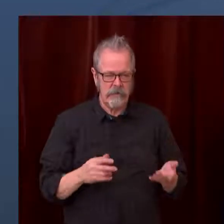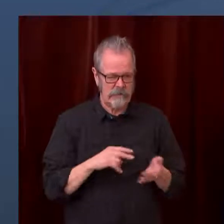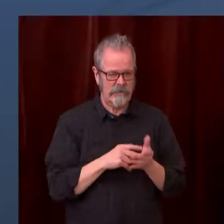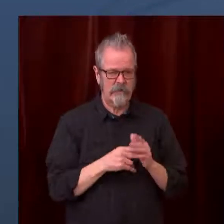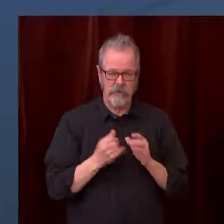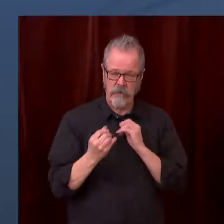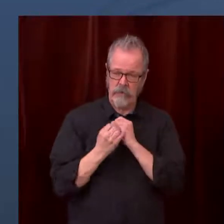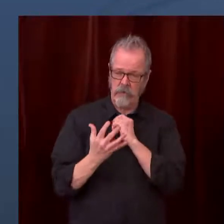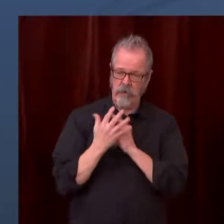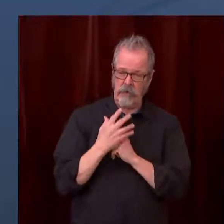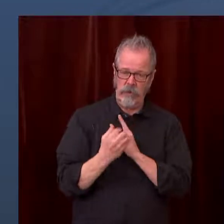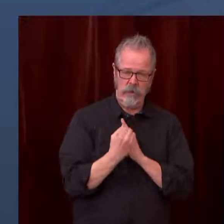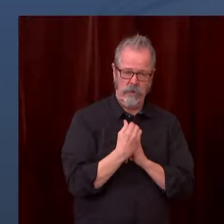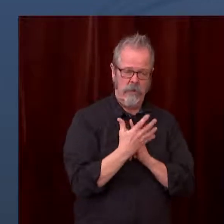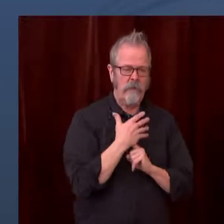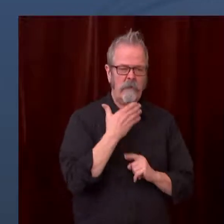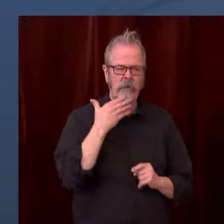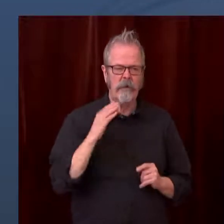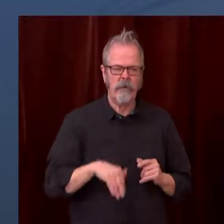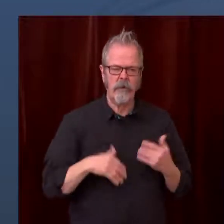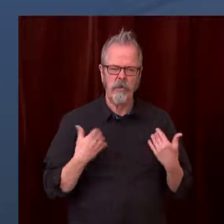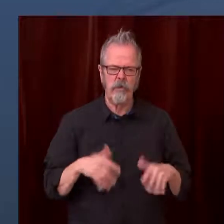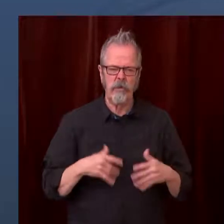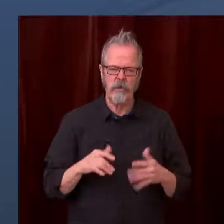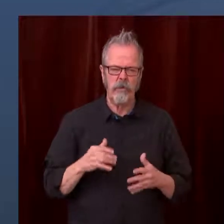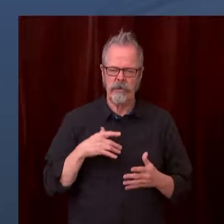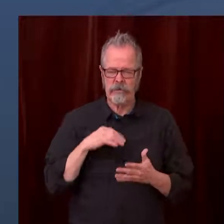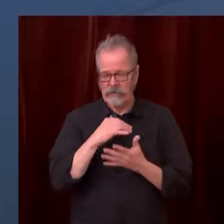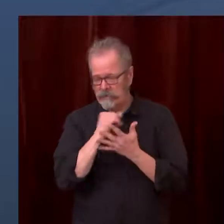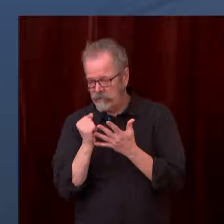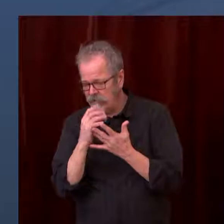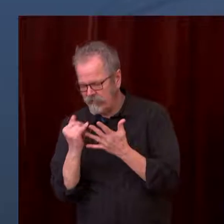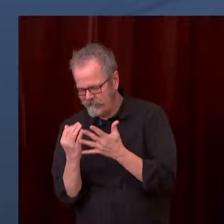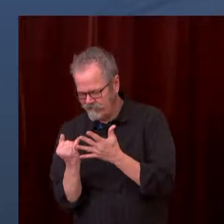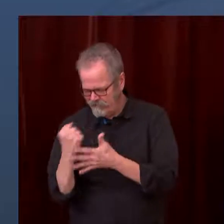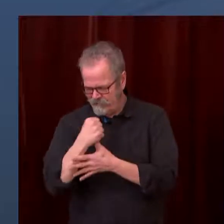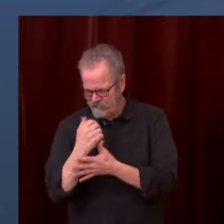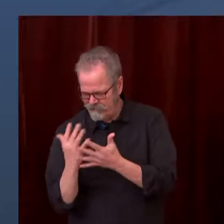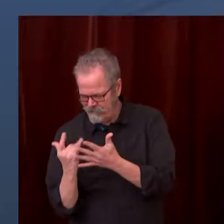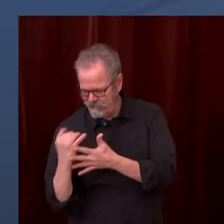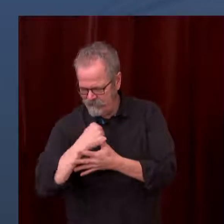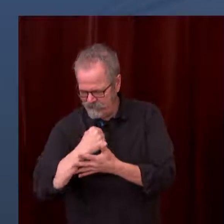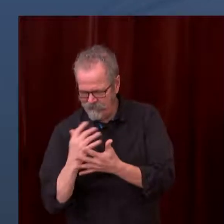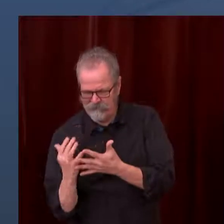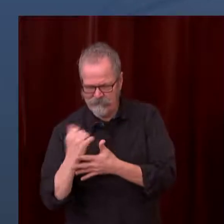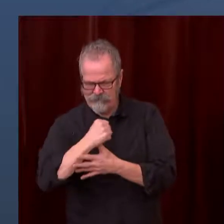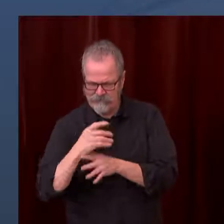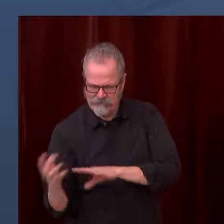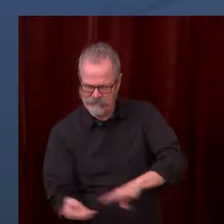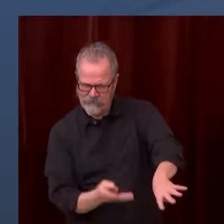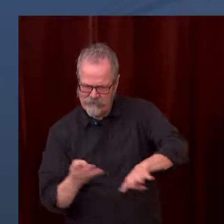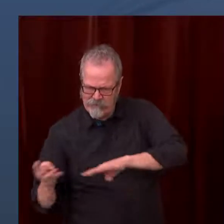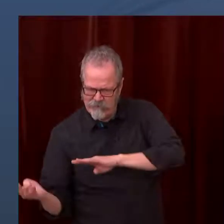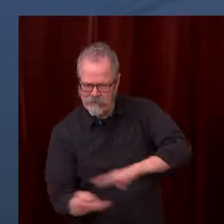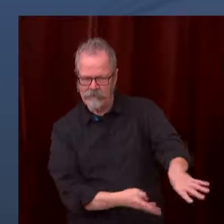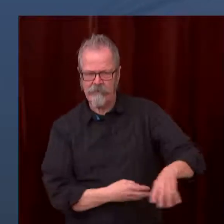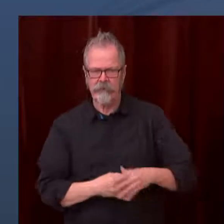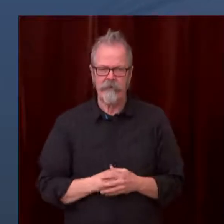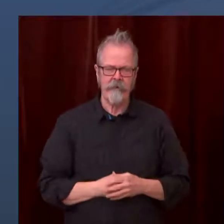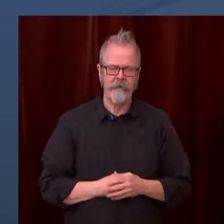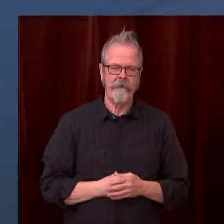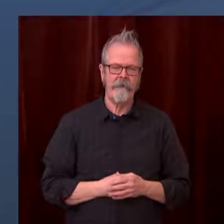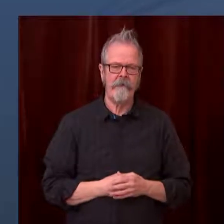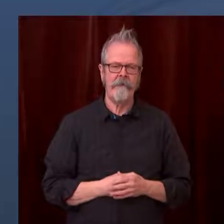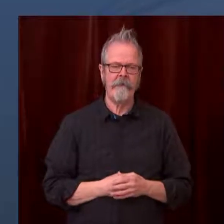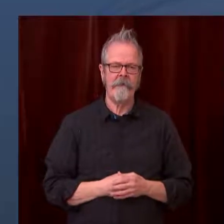getting or becoming sick. The other thing that the governor mentioned, I want to also underscore, is that people